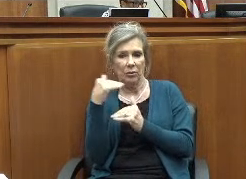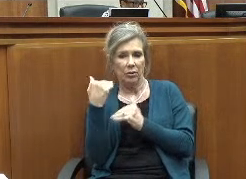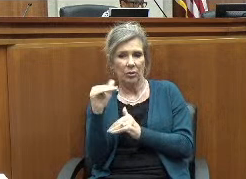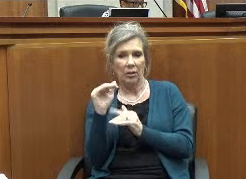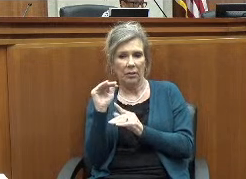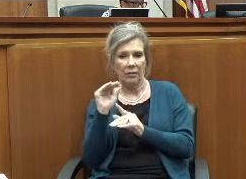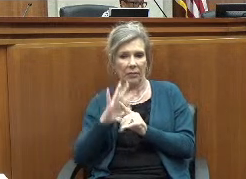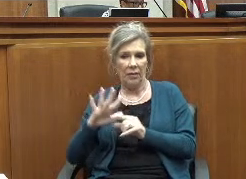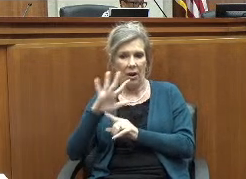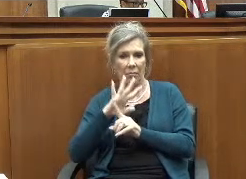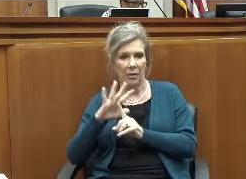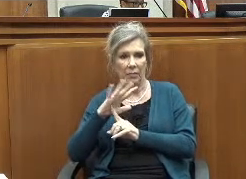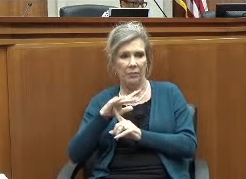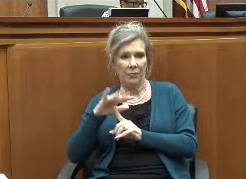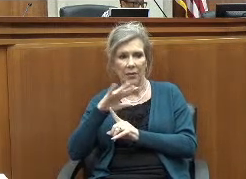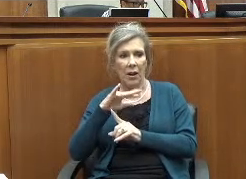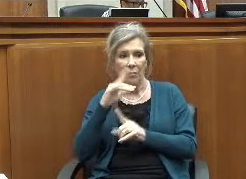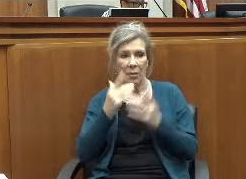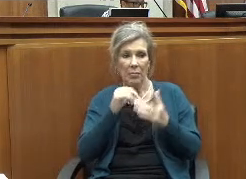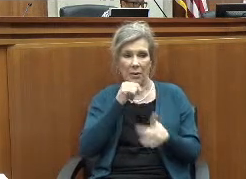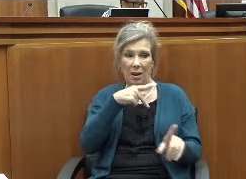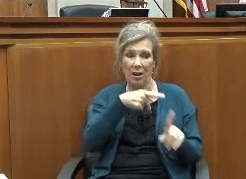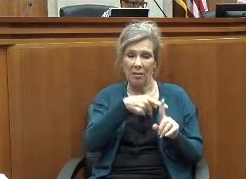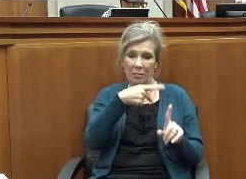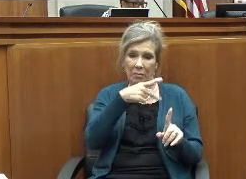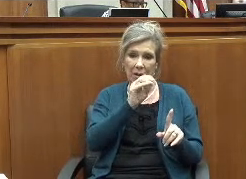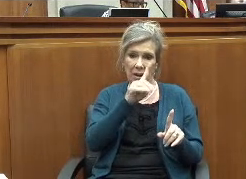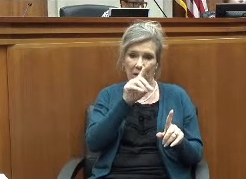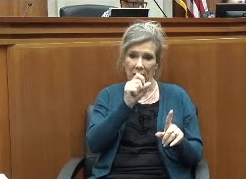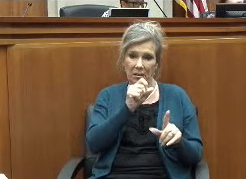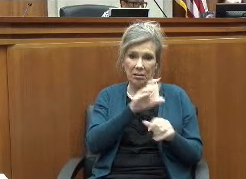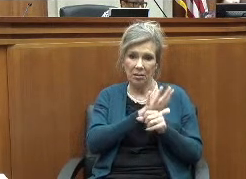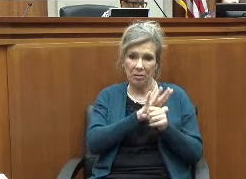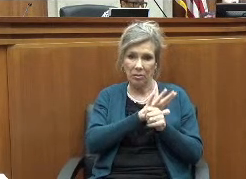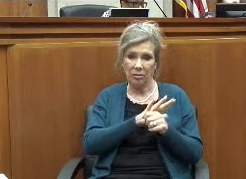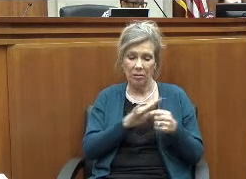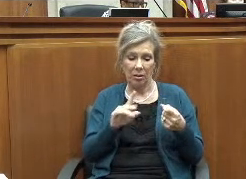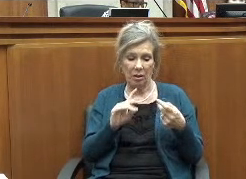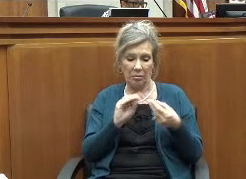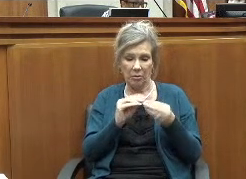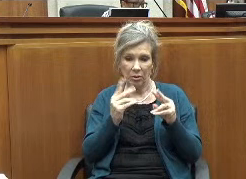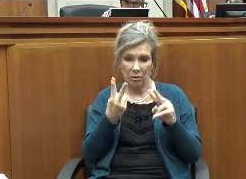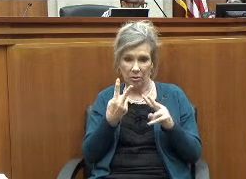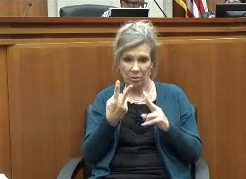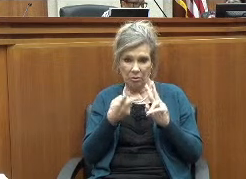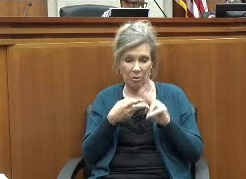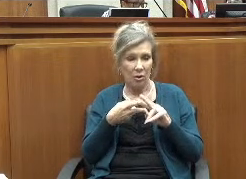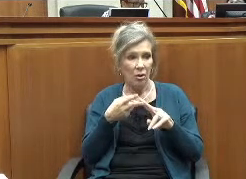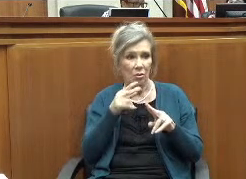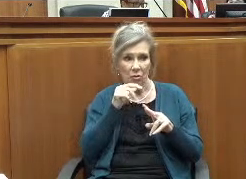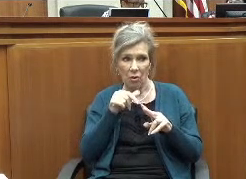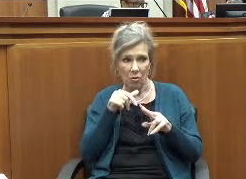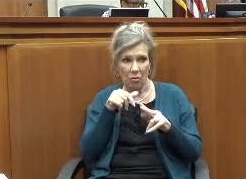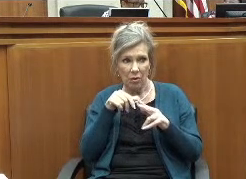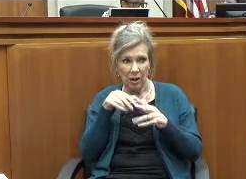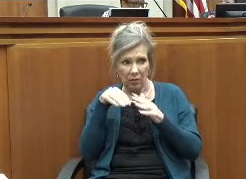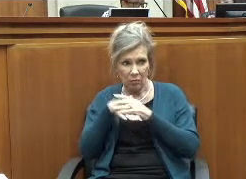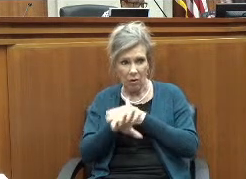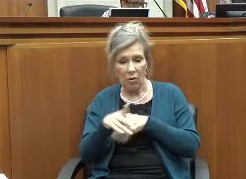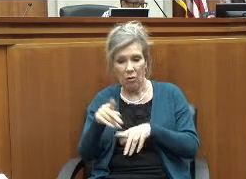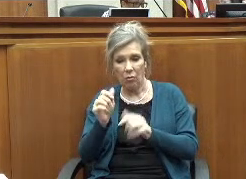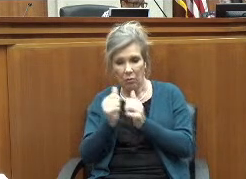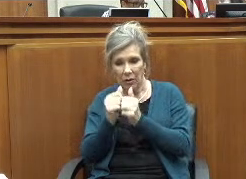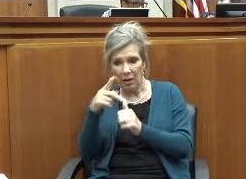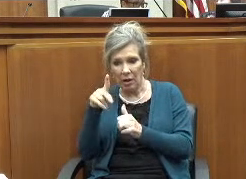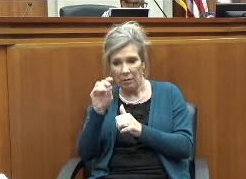It may not be the pod location, number one. Number two, you do not enroll in a pod. You enroll at the base school that the pod